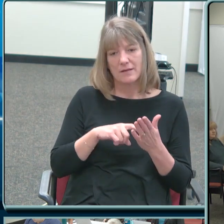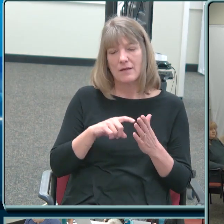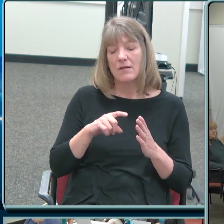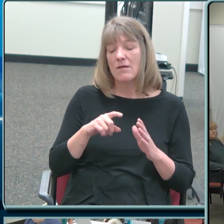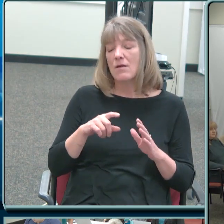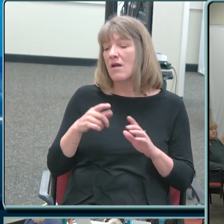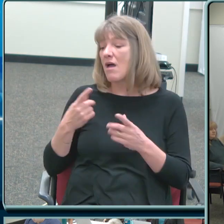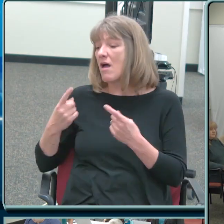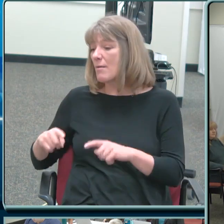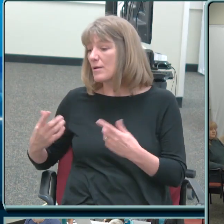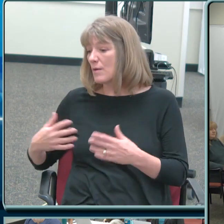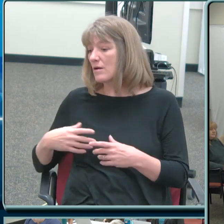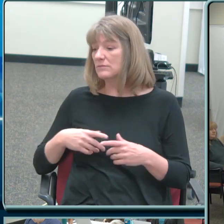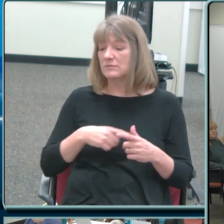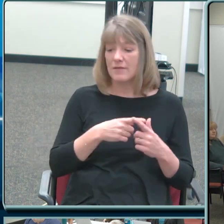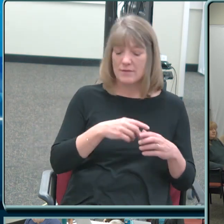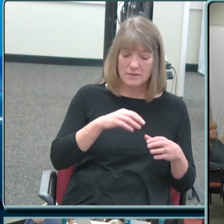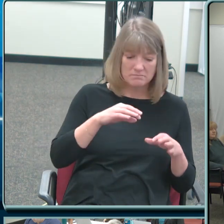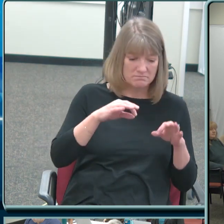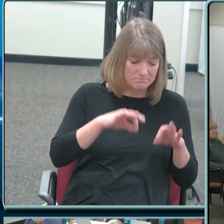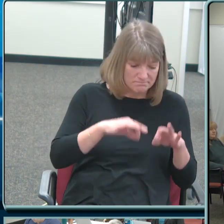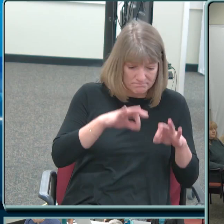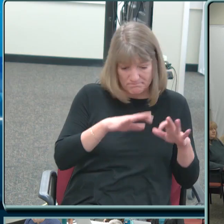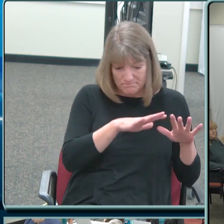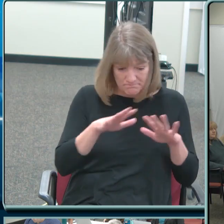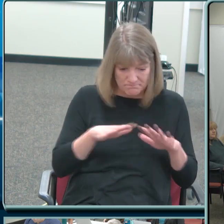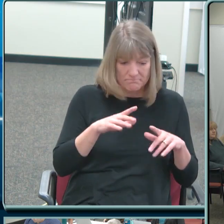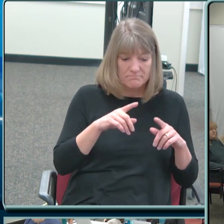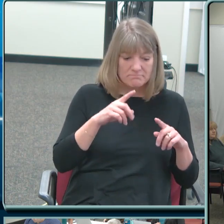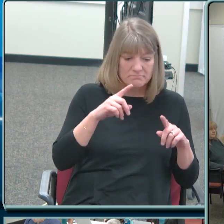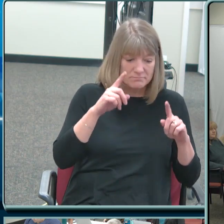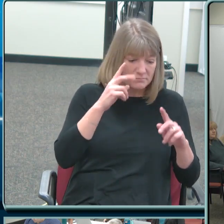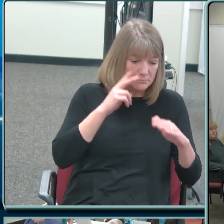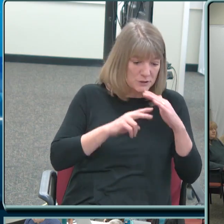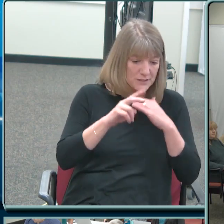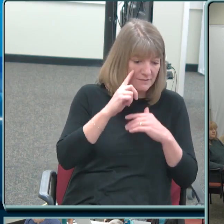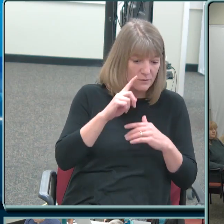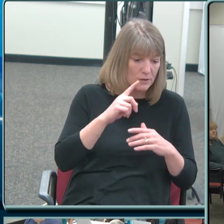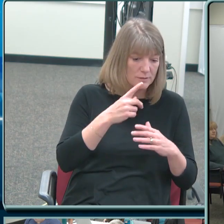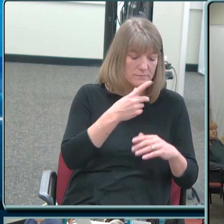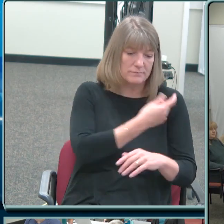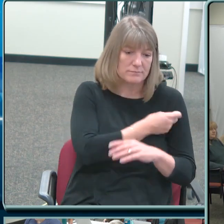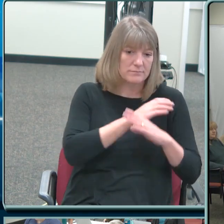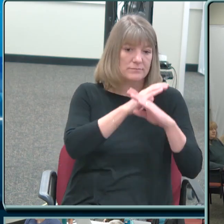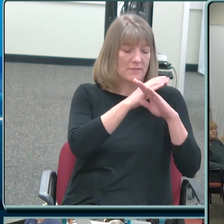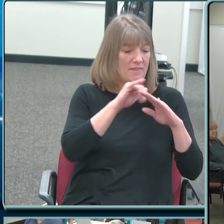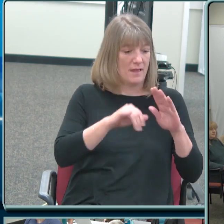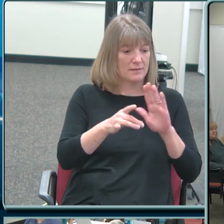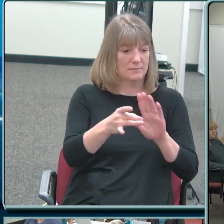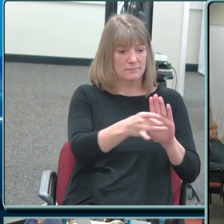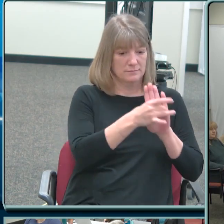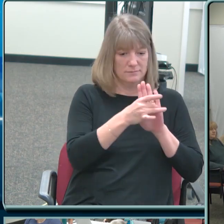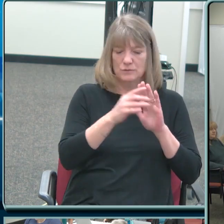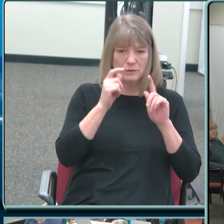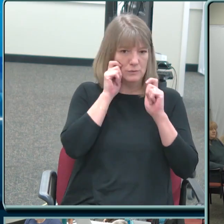and they put our vaccines together. And so for the most part, what they predicted in the vaccine is what's ended up being circulating. So there were no surprises for the